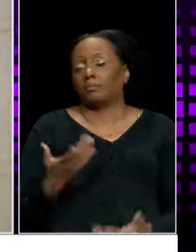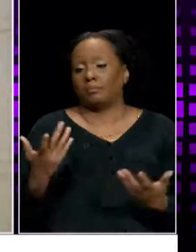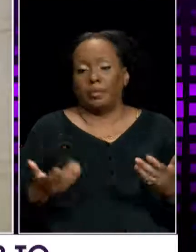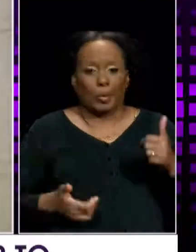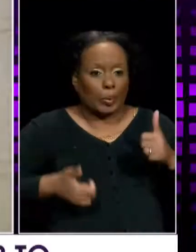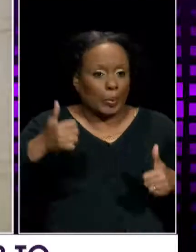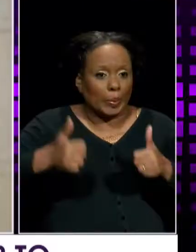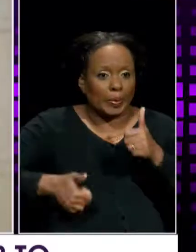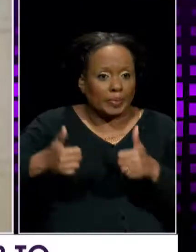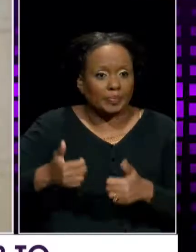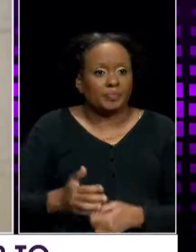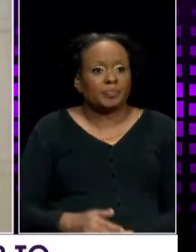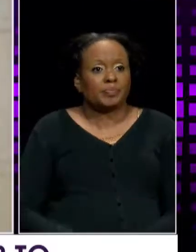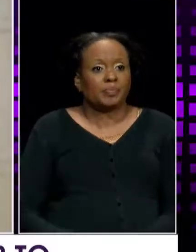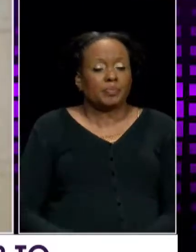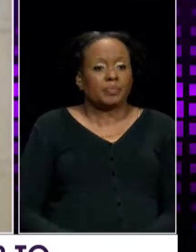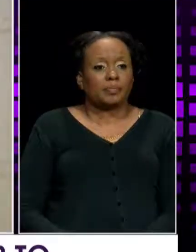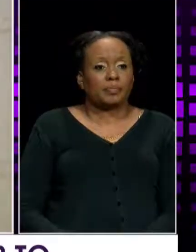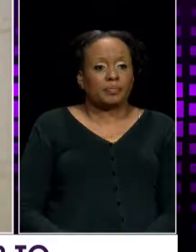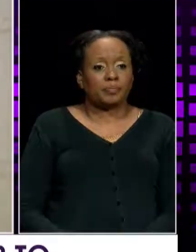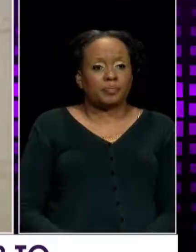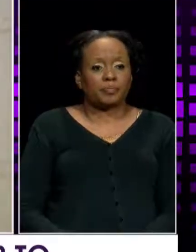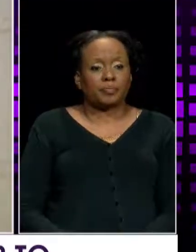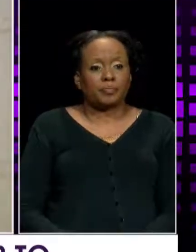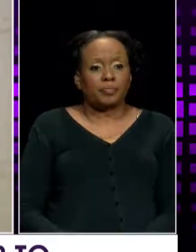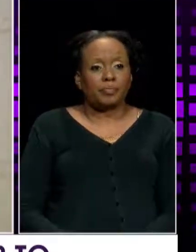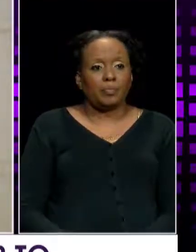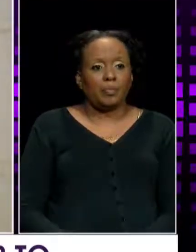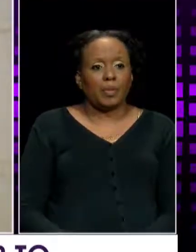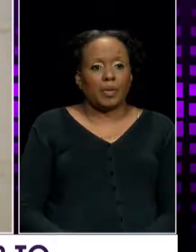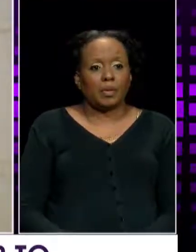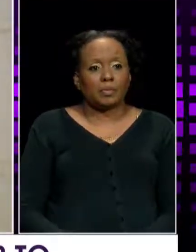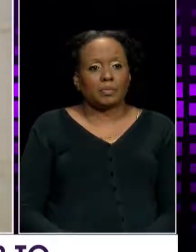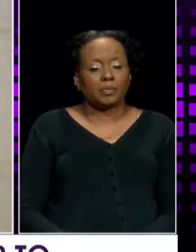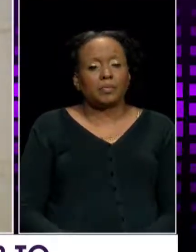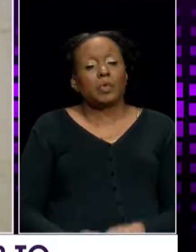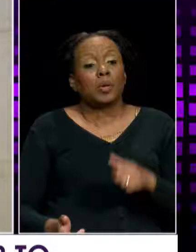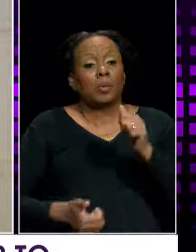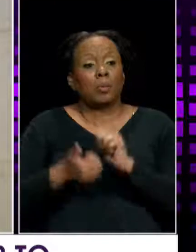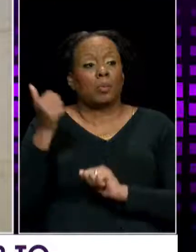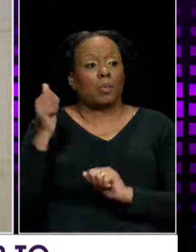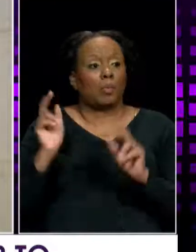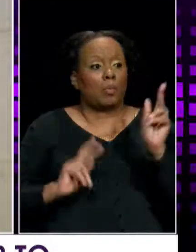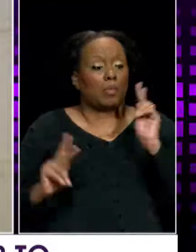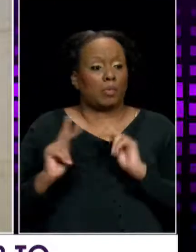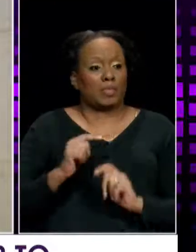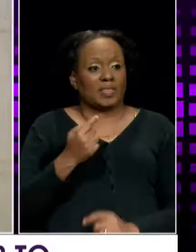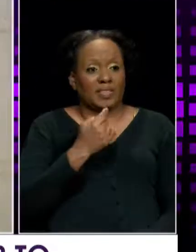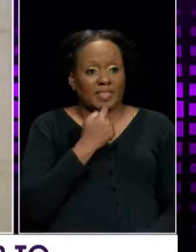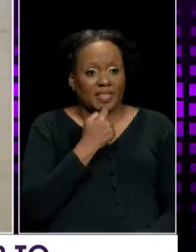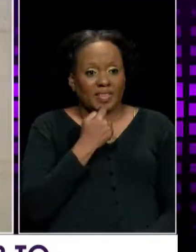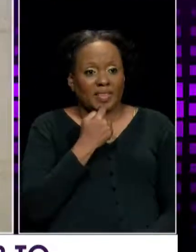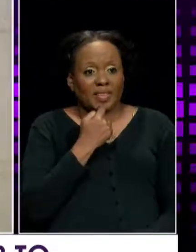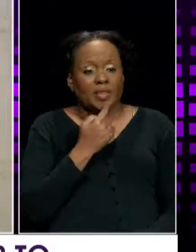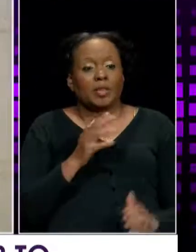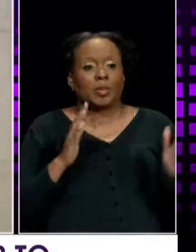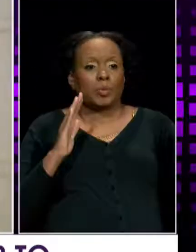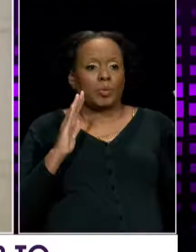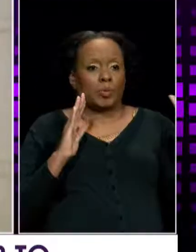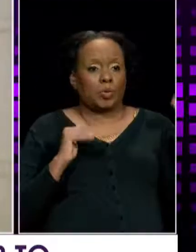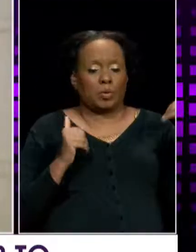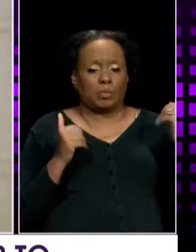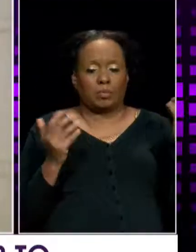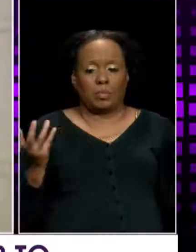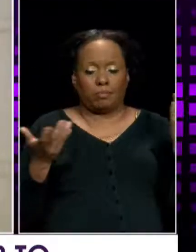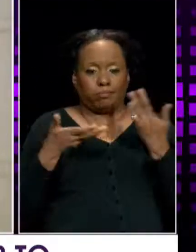or strictly online, and majority of the persons responded saying that they hope that they would have a